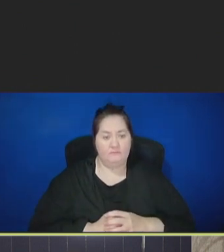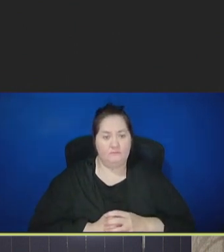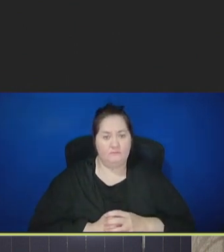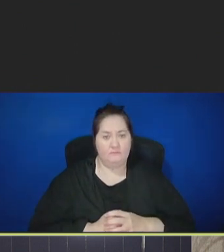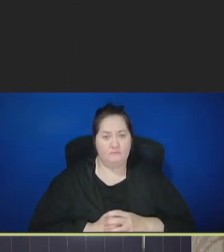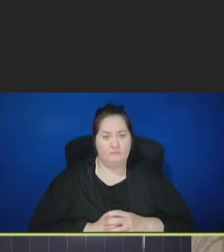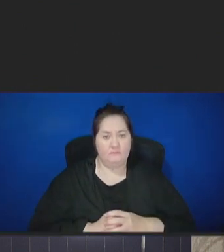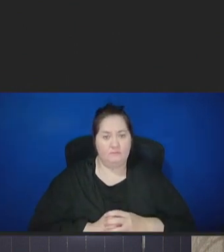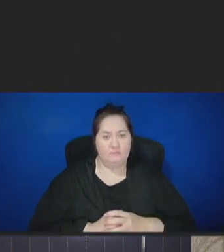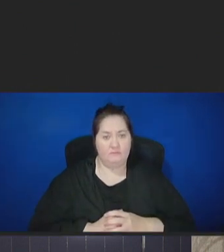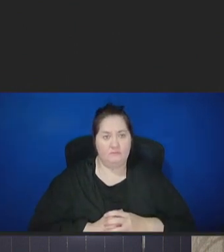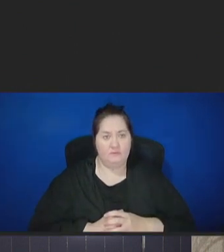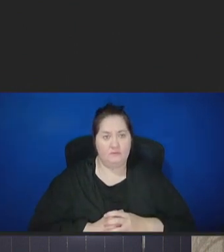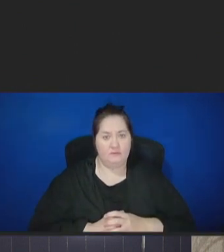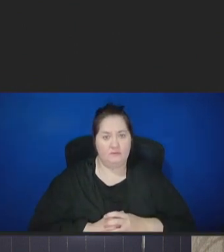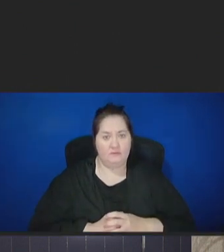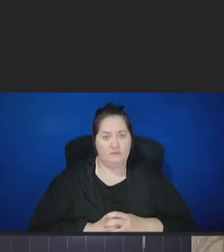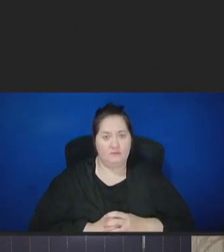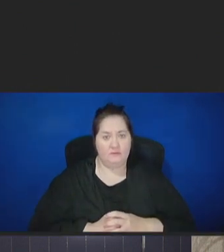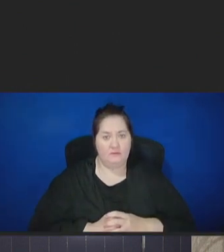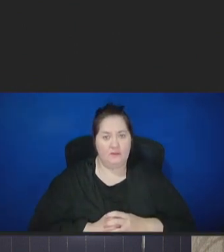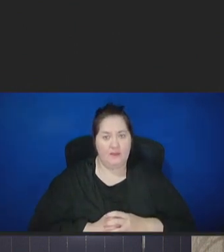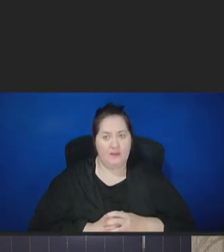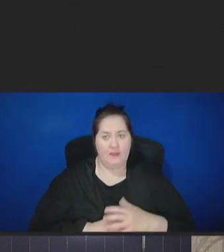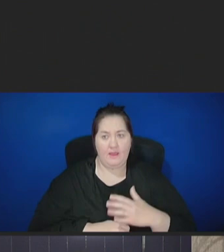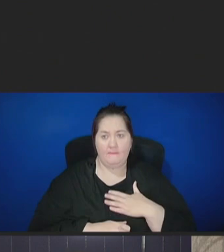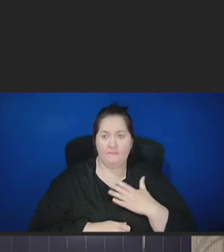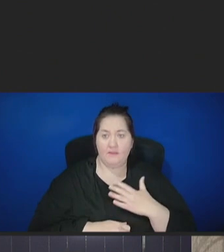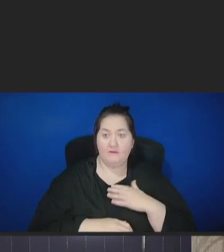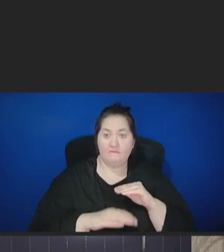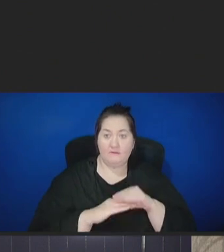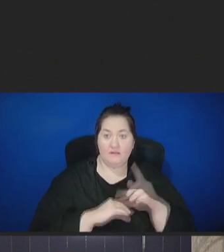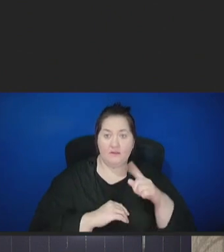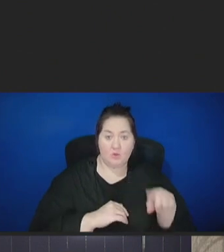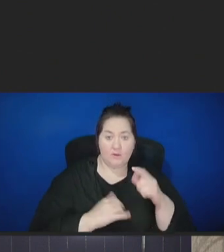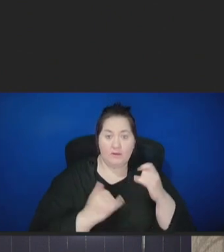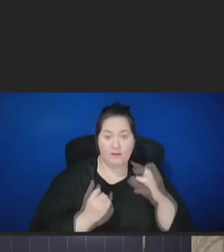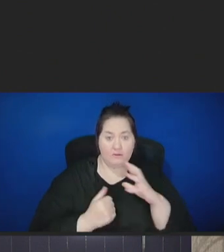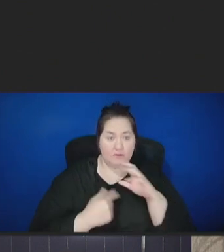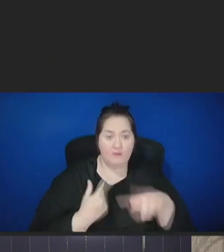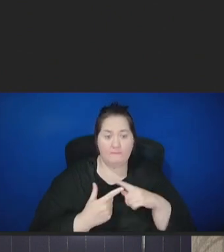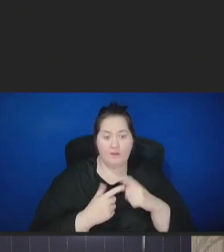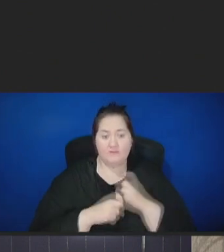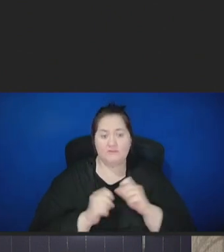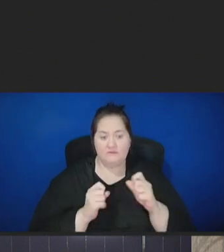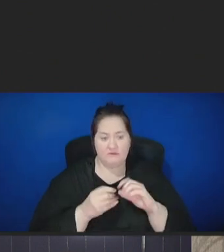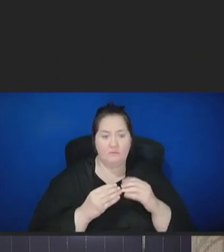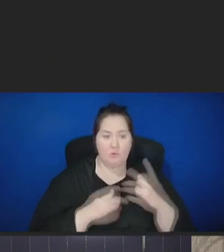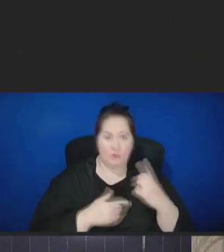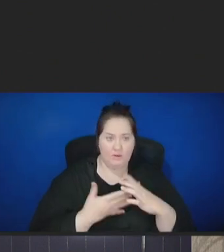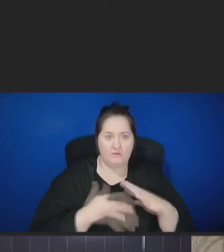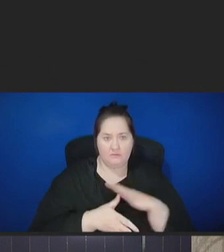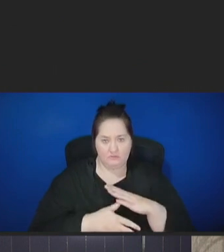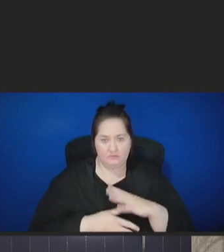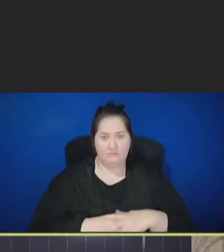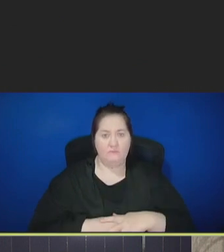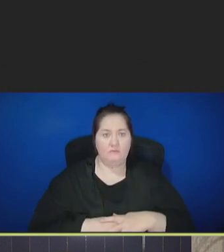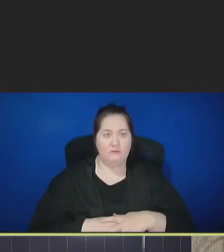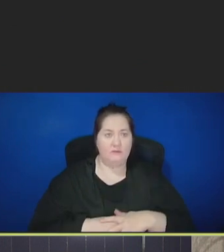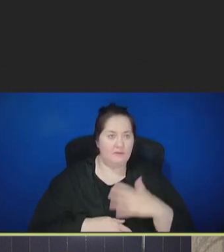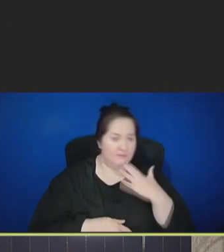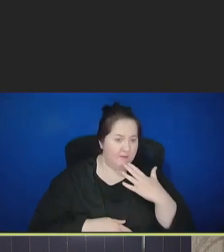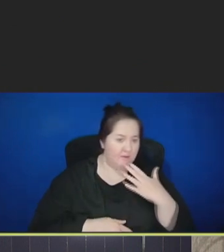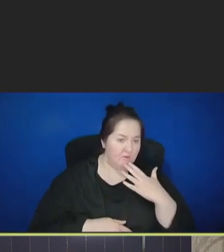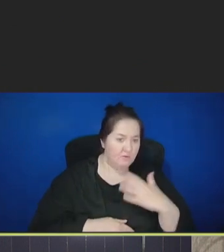Well, and I'm glad I had a profound effect that you guys are now talking about safety as your number one objective. Good to hear that